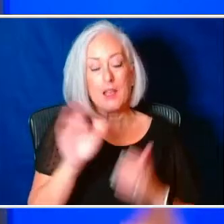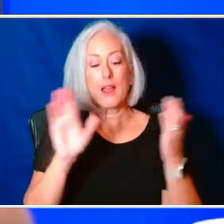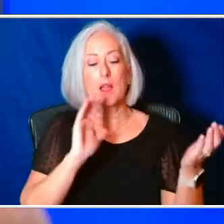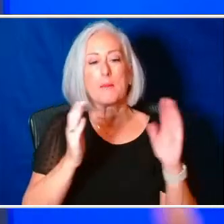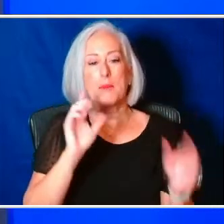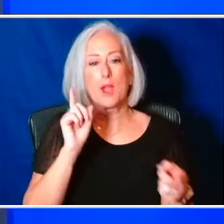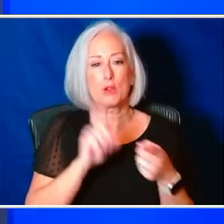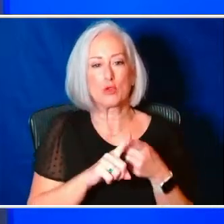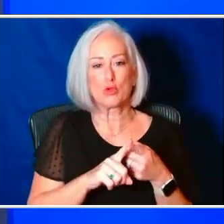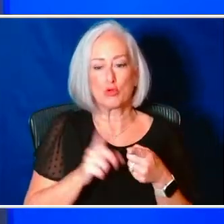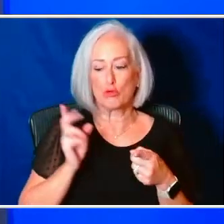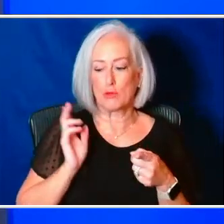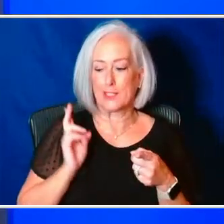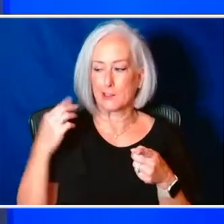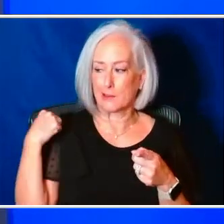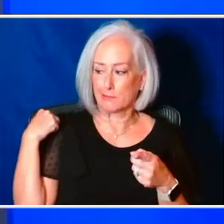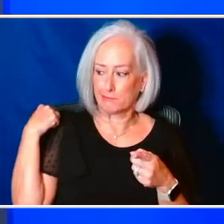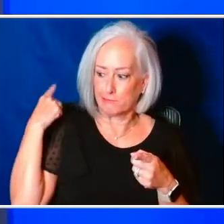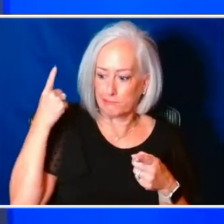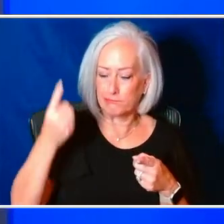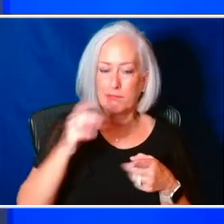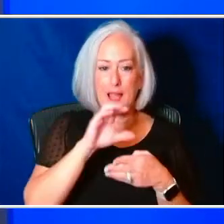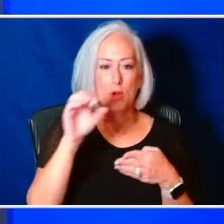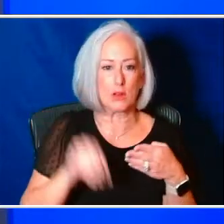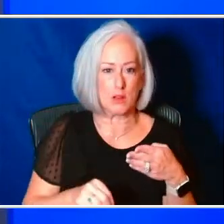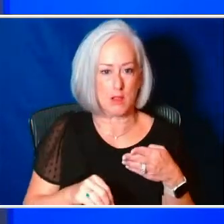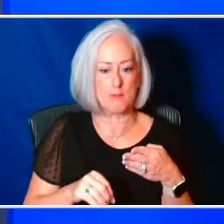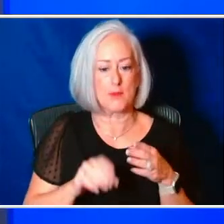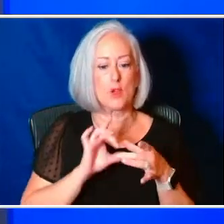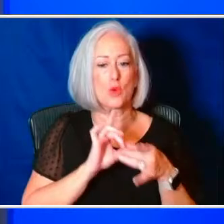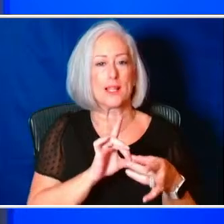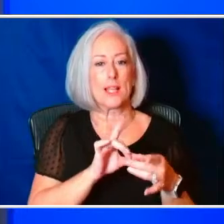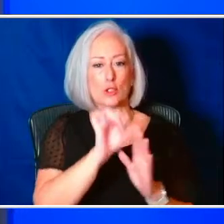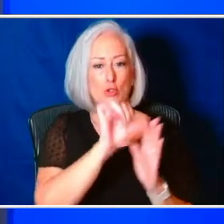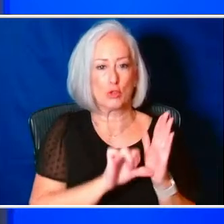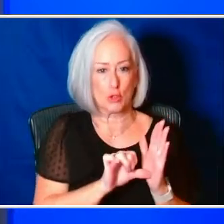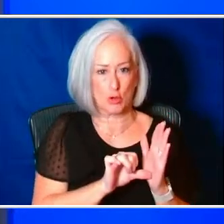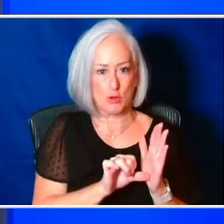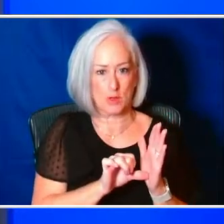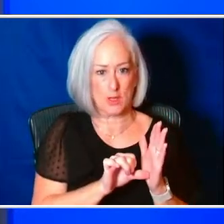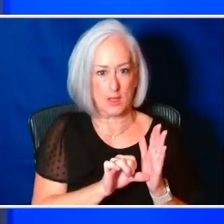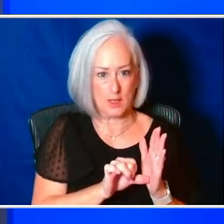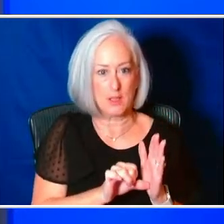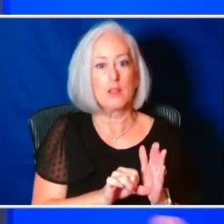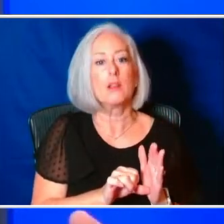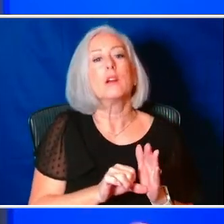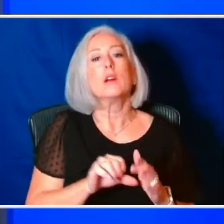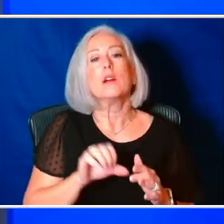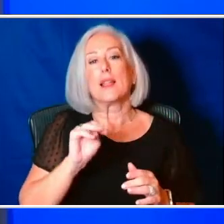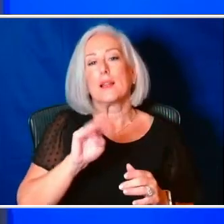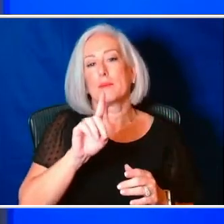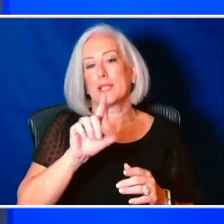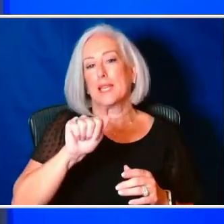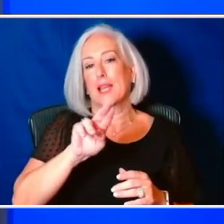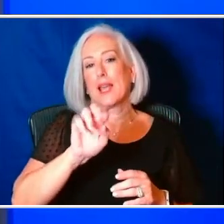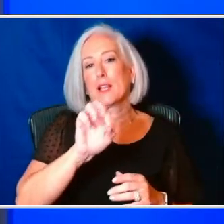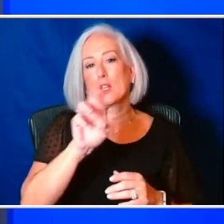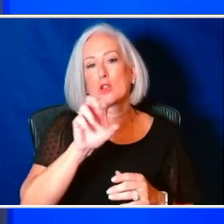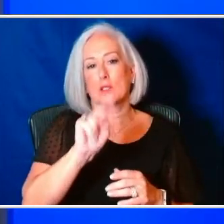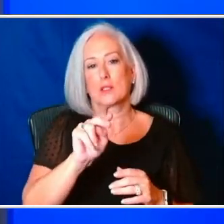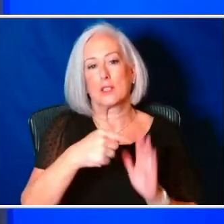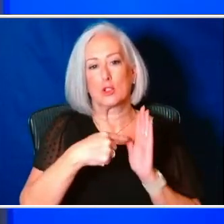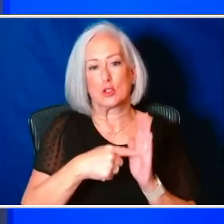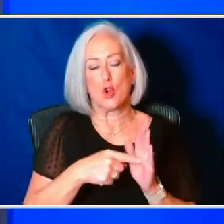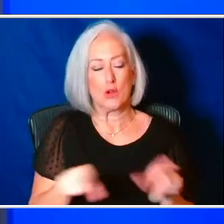historical outcomes getting surgery. And this study was done at MD Anderson and showed essentially the same overall